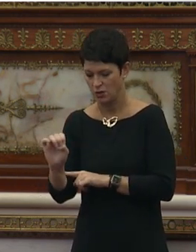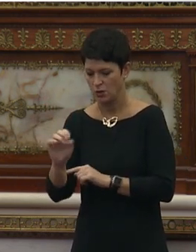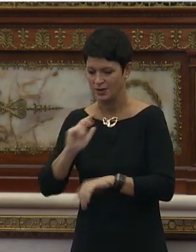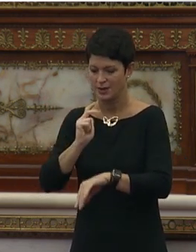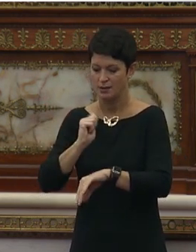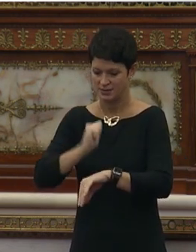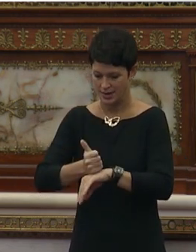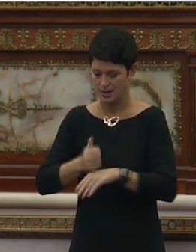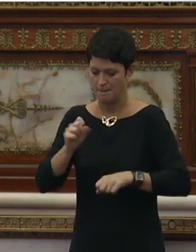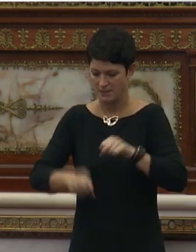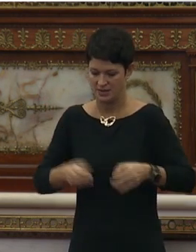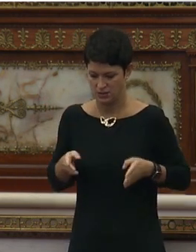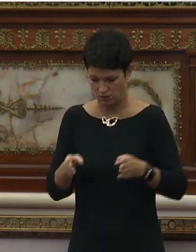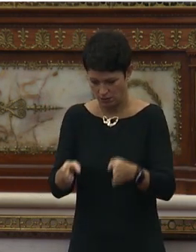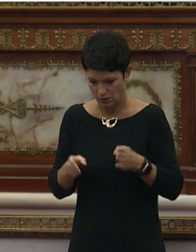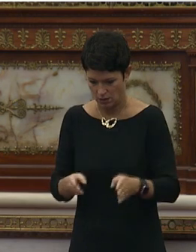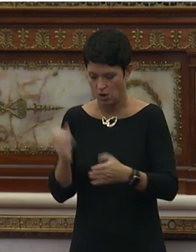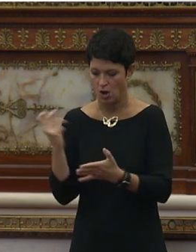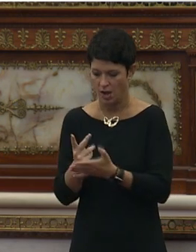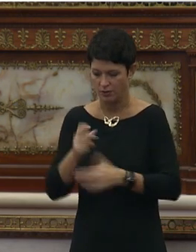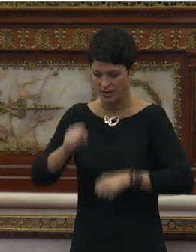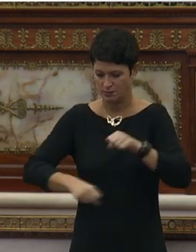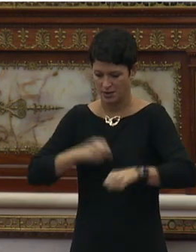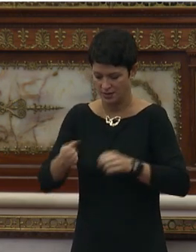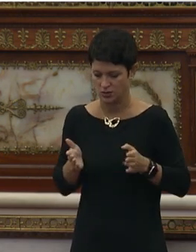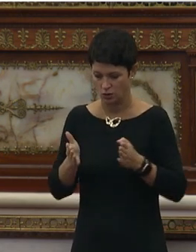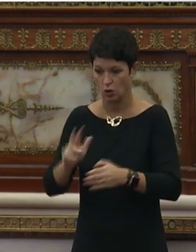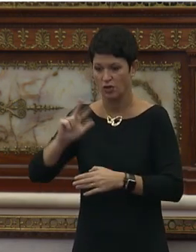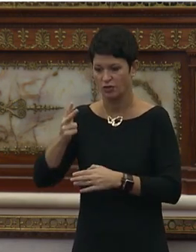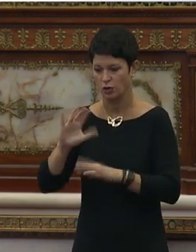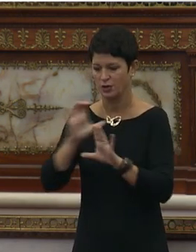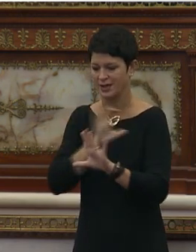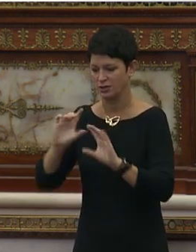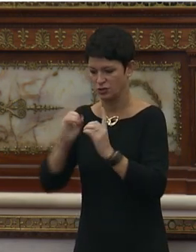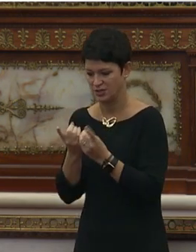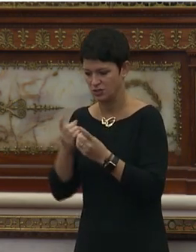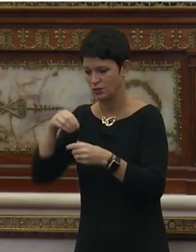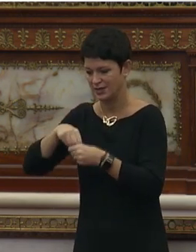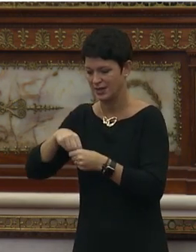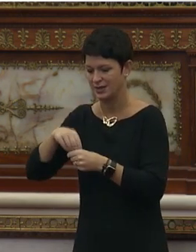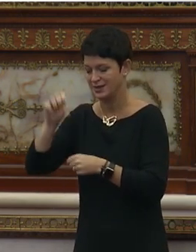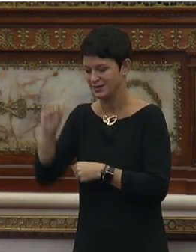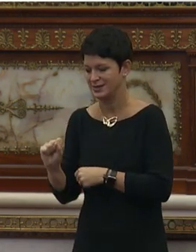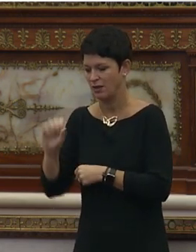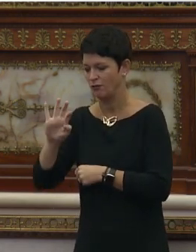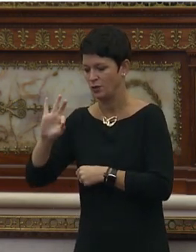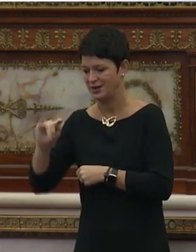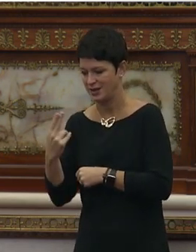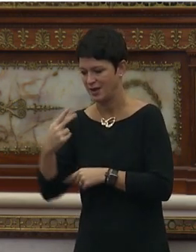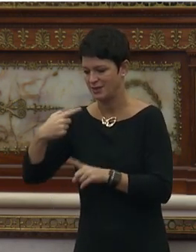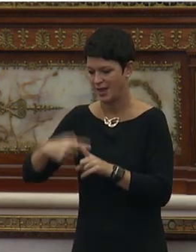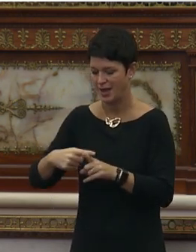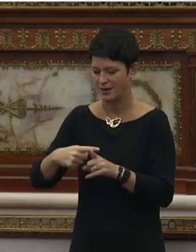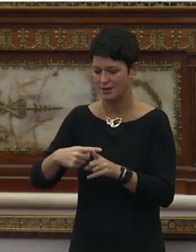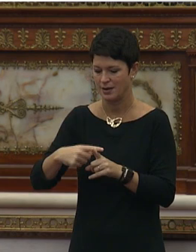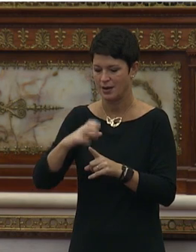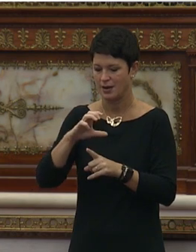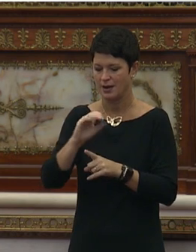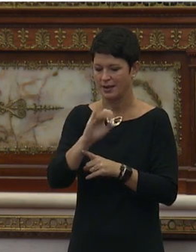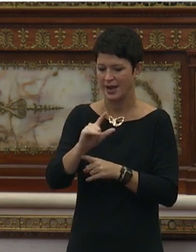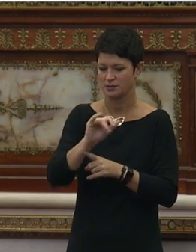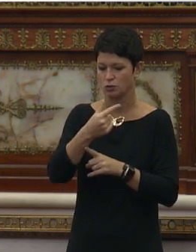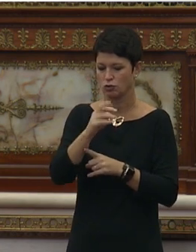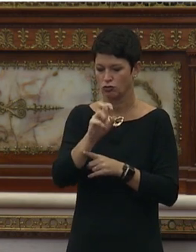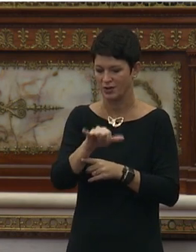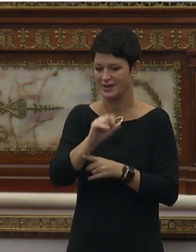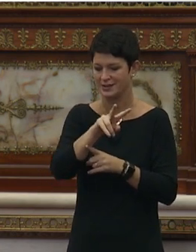designation of bicycle lanes, to authorize bicycle lanes in the 3rd Council District in the vicinity of South 49th Street and Pasqual Avenue to Grays